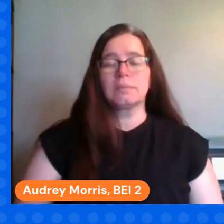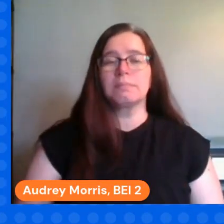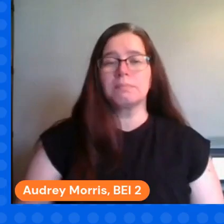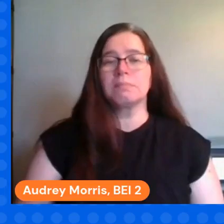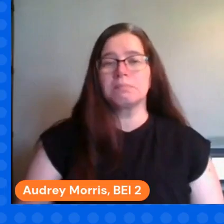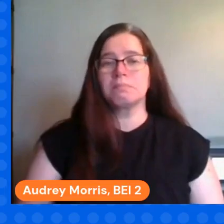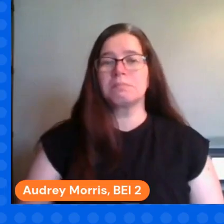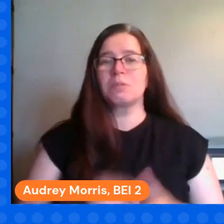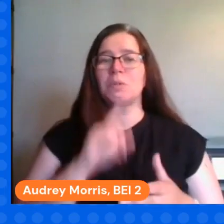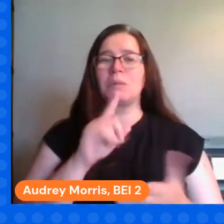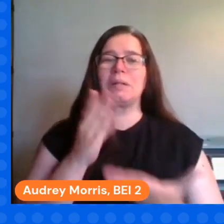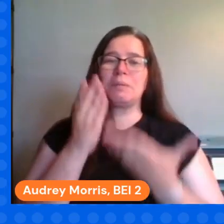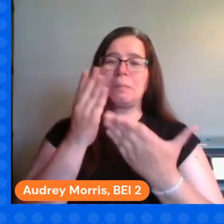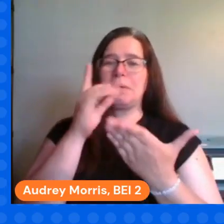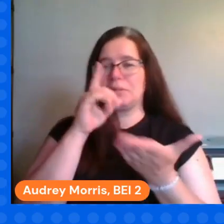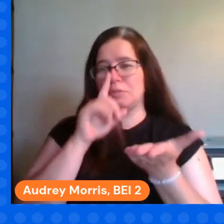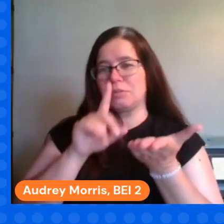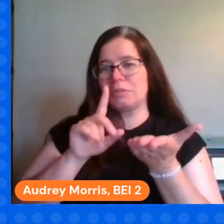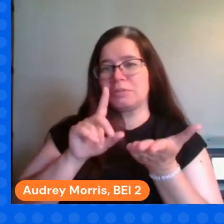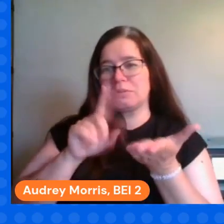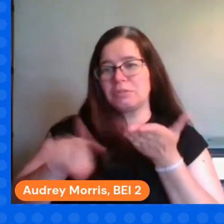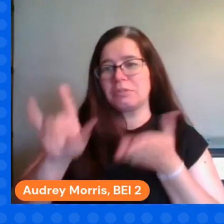out. Check that out too.